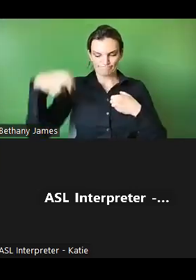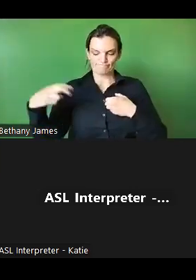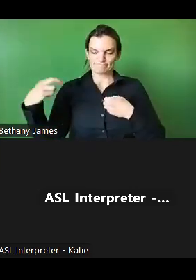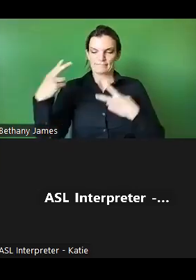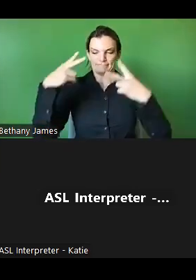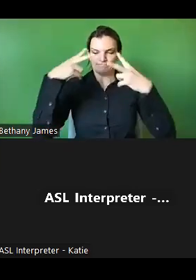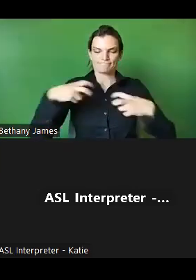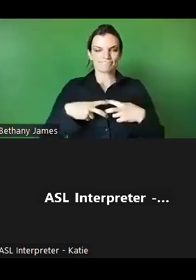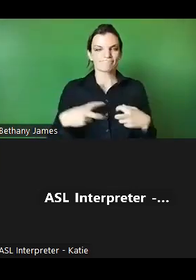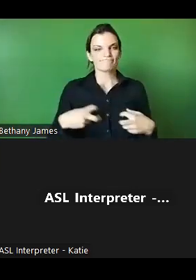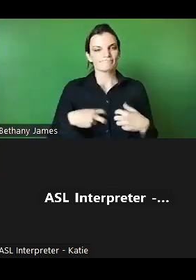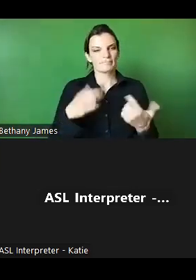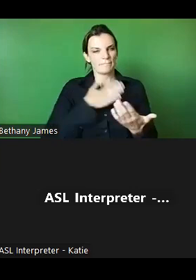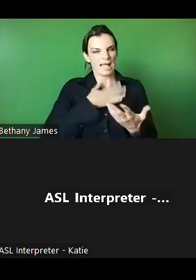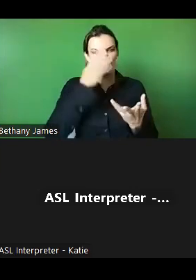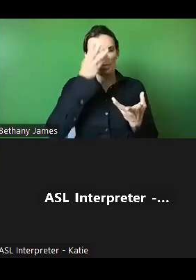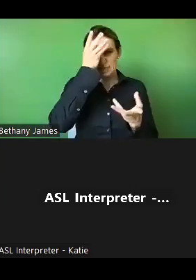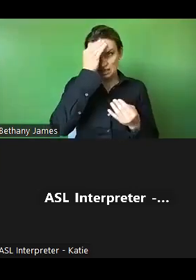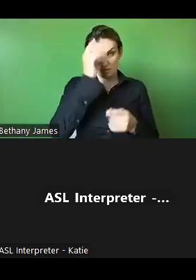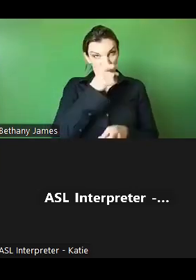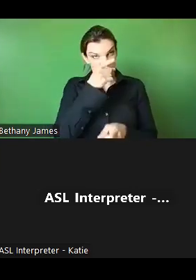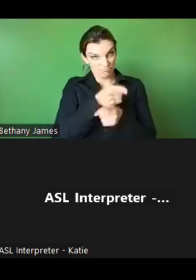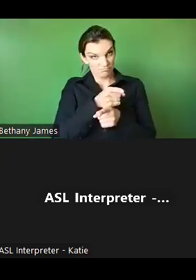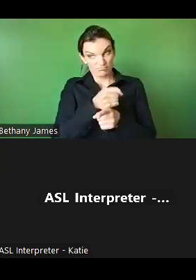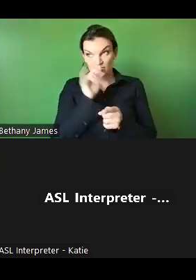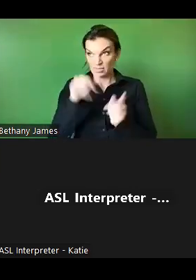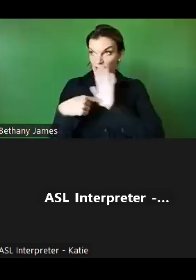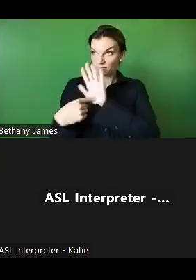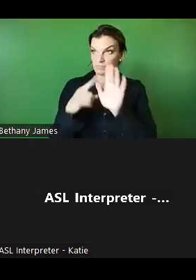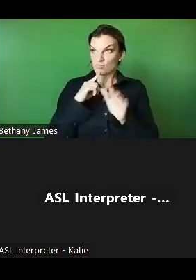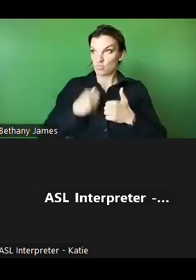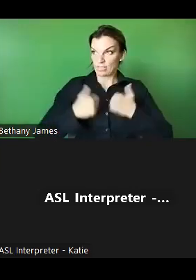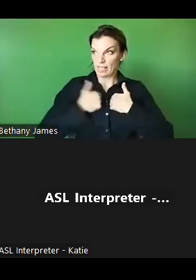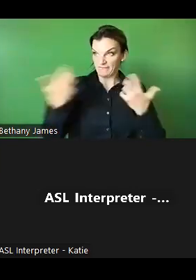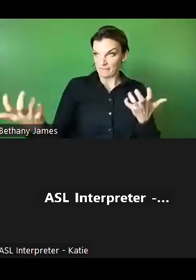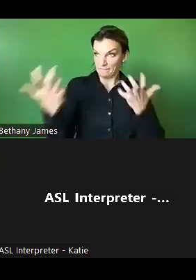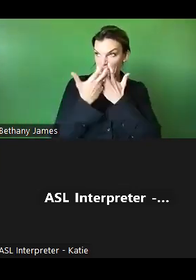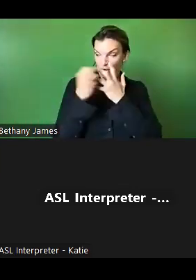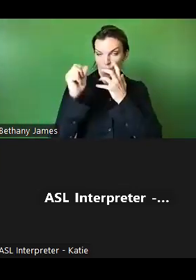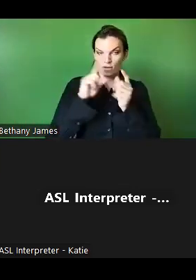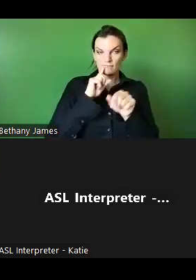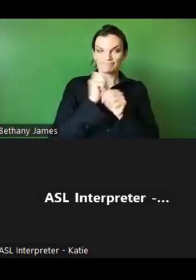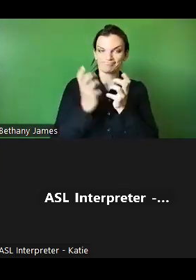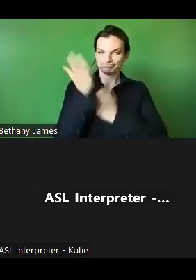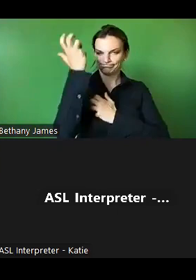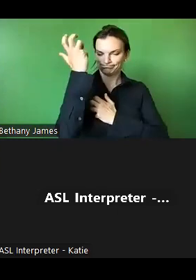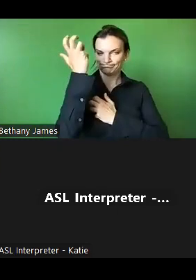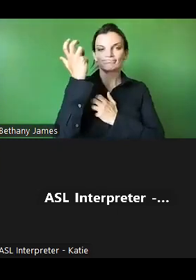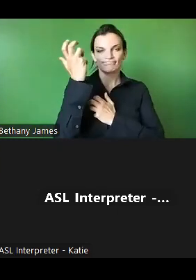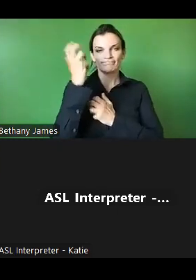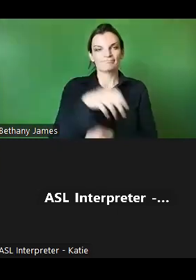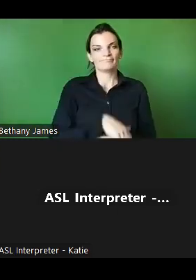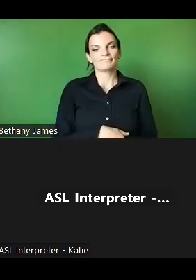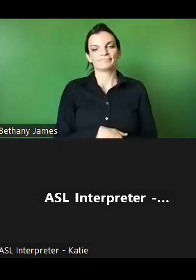consider whether their thoughts accurately reflect reality. Because you can learn, according to this model, to recognize